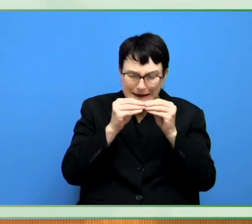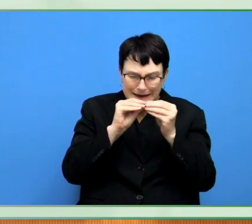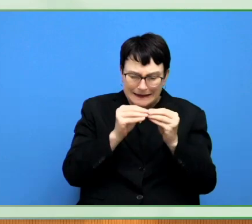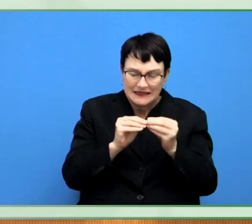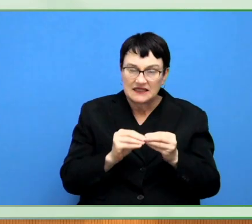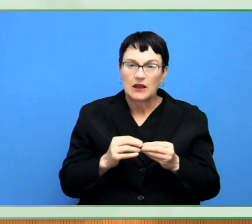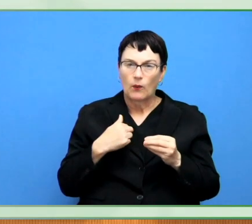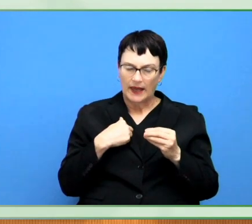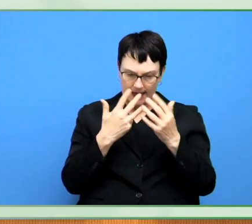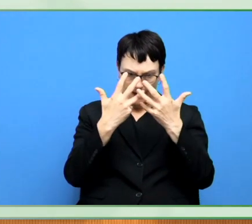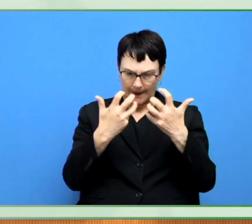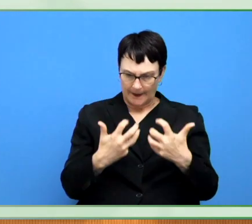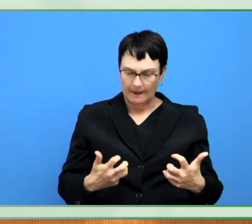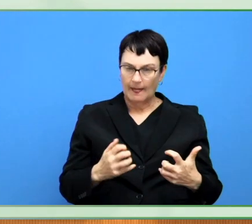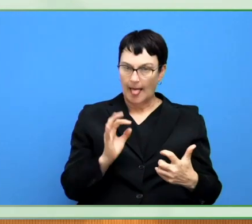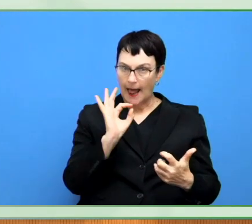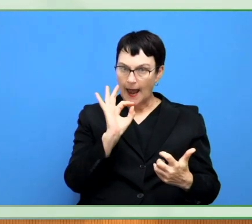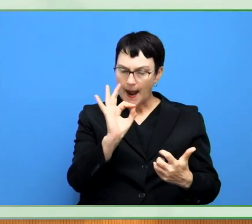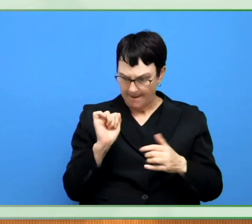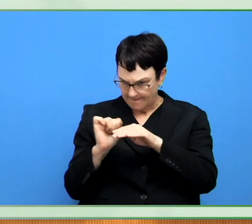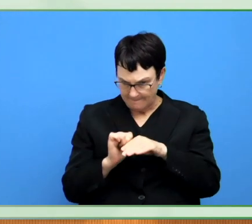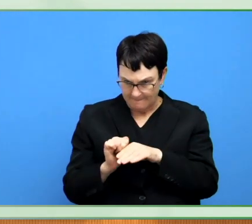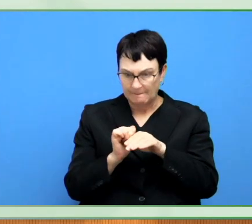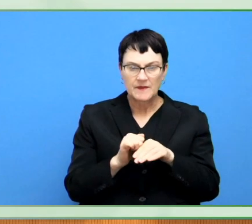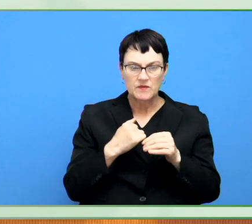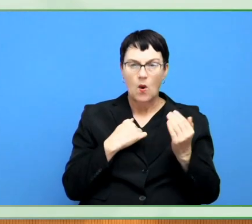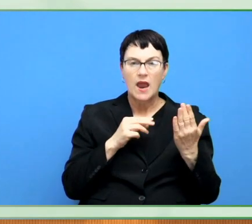to our inventory.